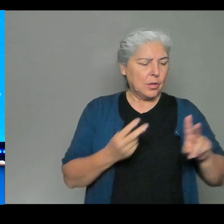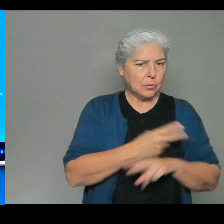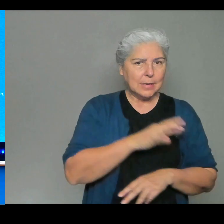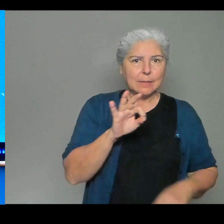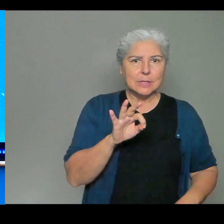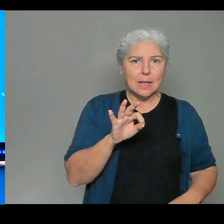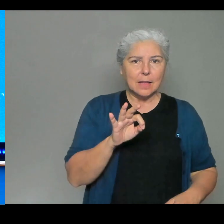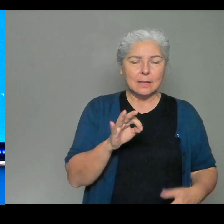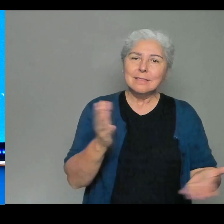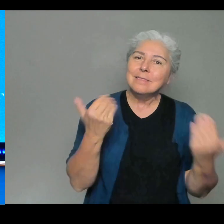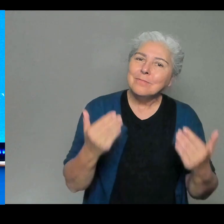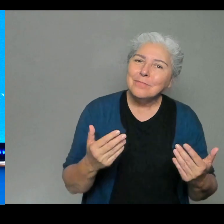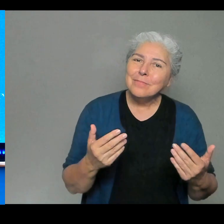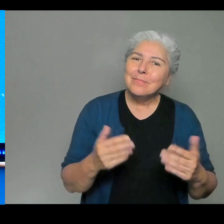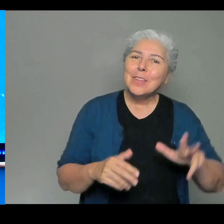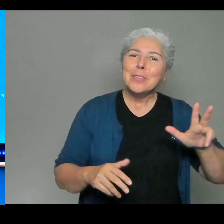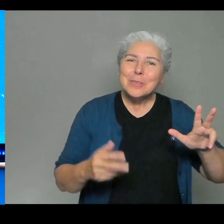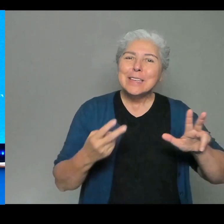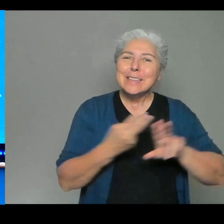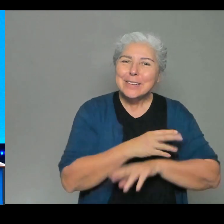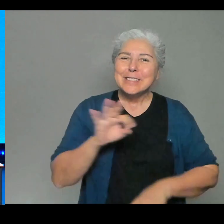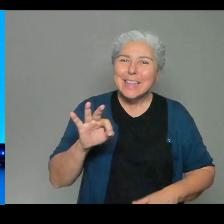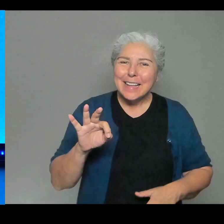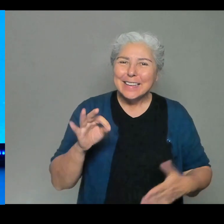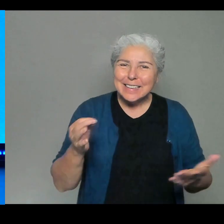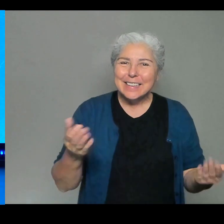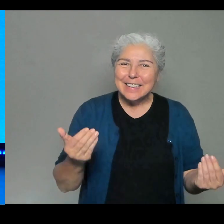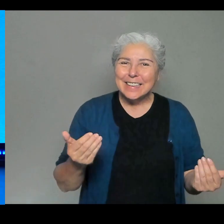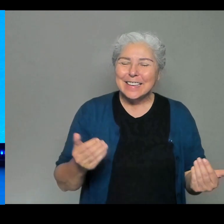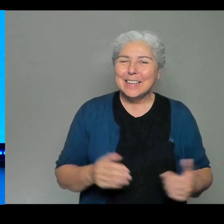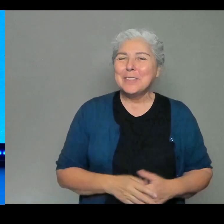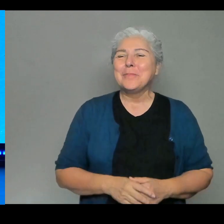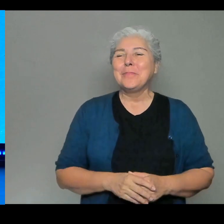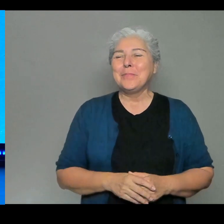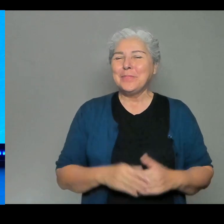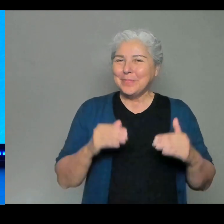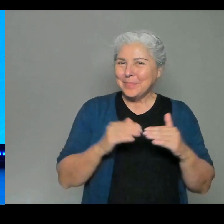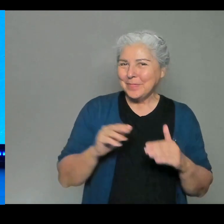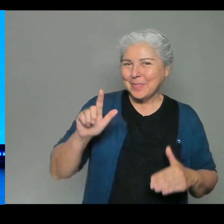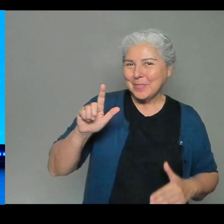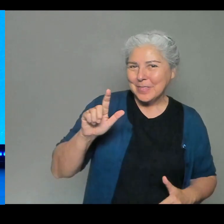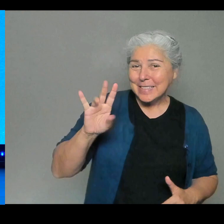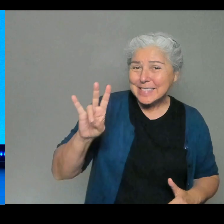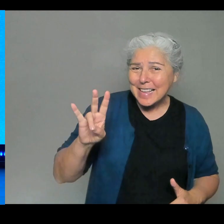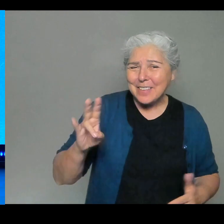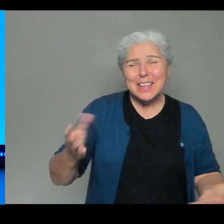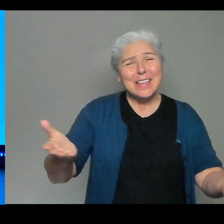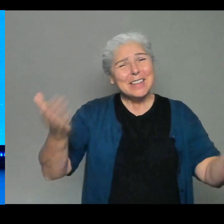What's 3 times 9? Oh, come on.